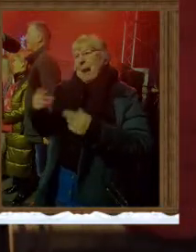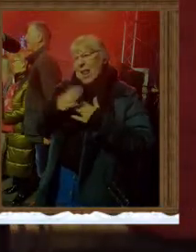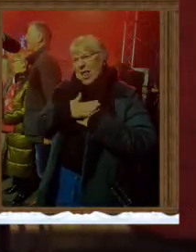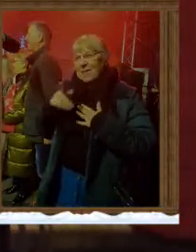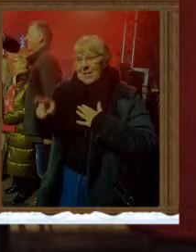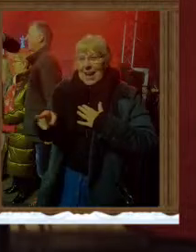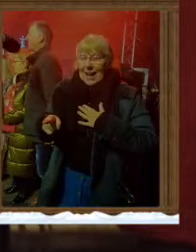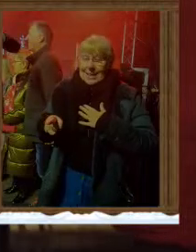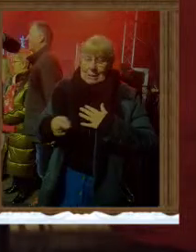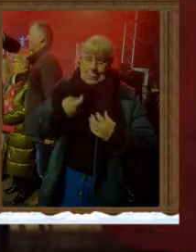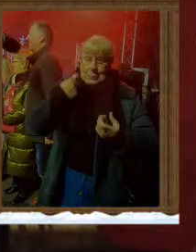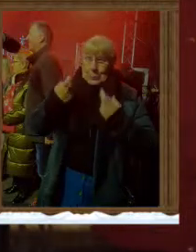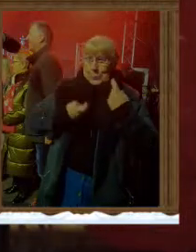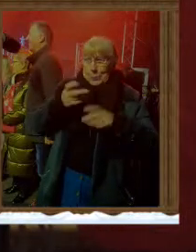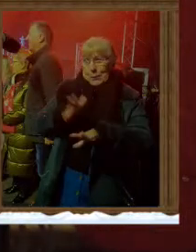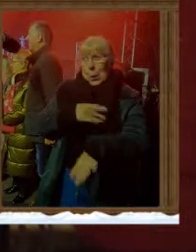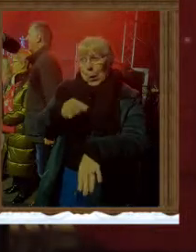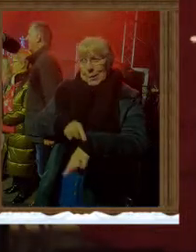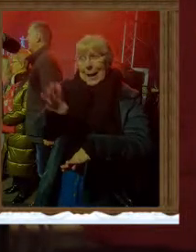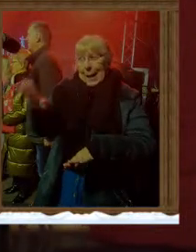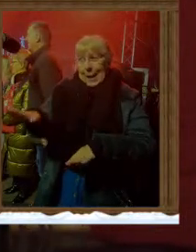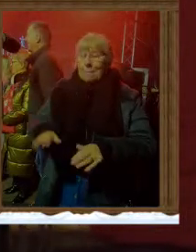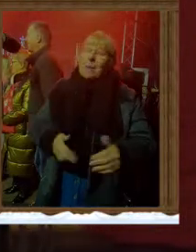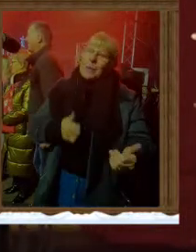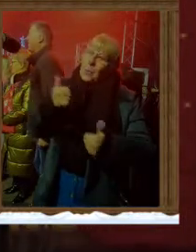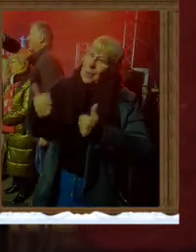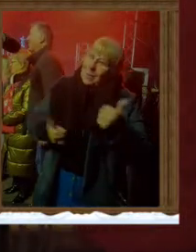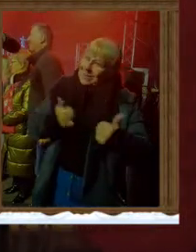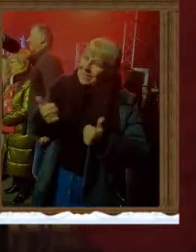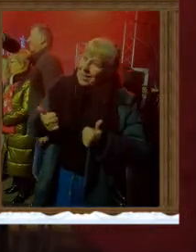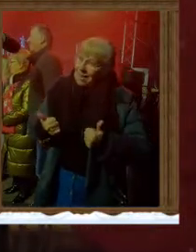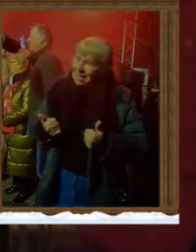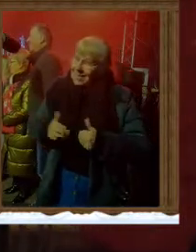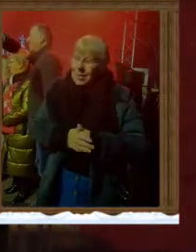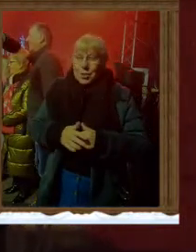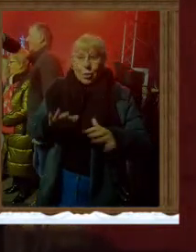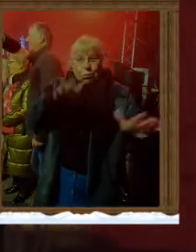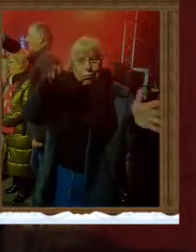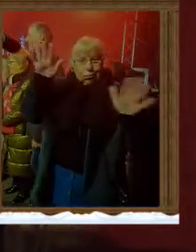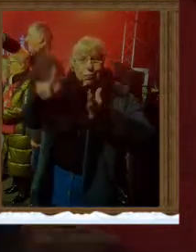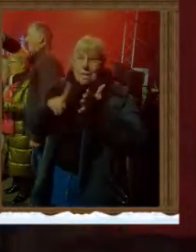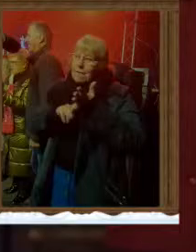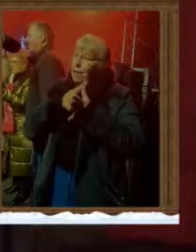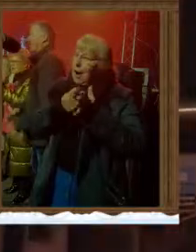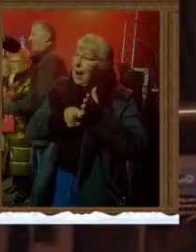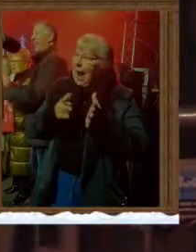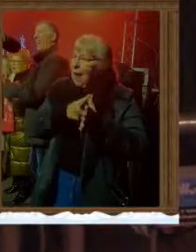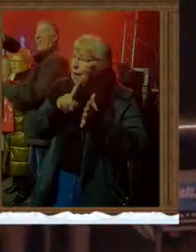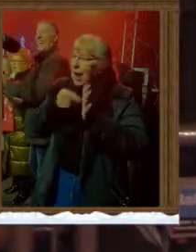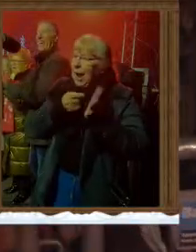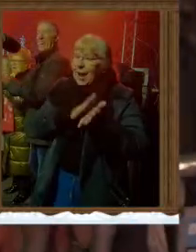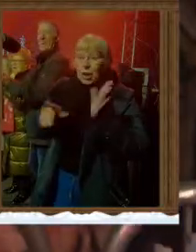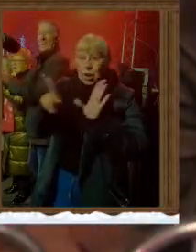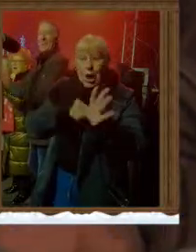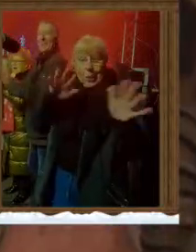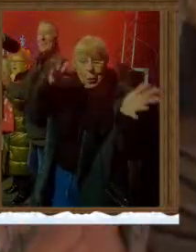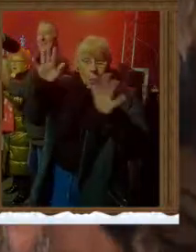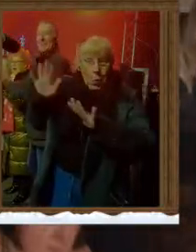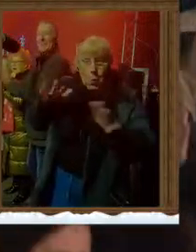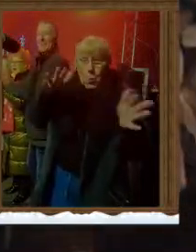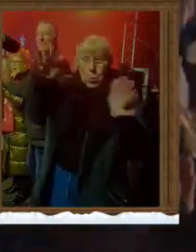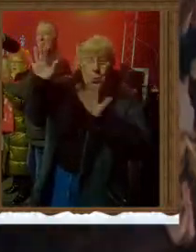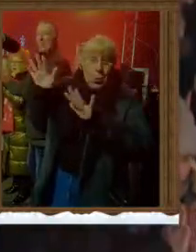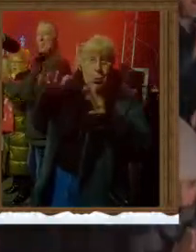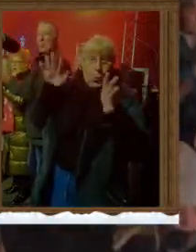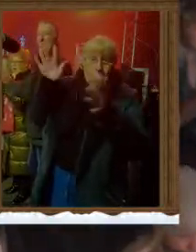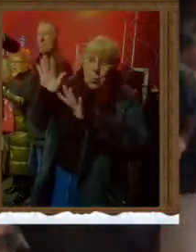long time to get this. So well done as well. So I believe they all believe a big cheer for Lara and Johnny here tonight. Yes.